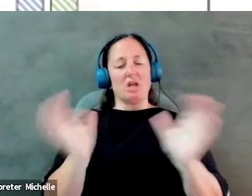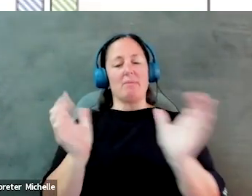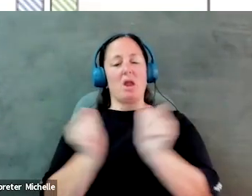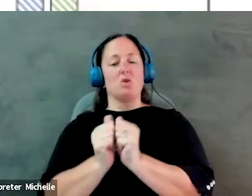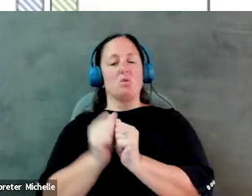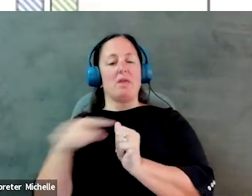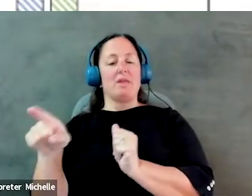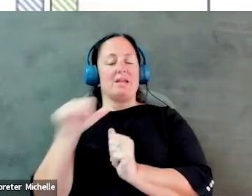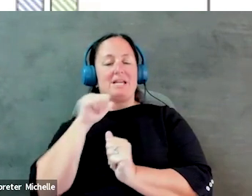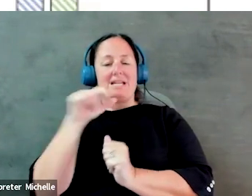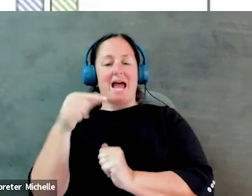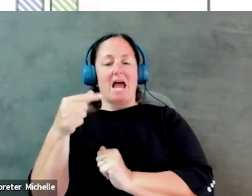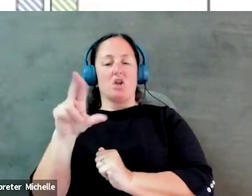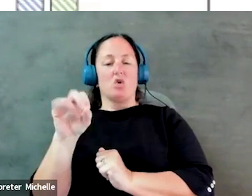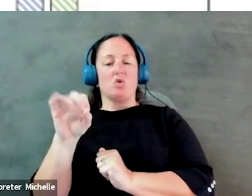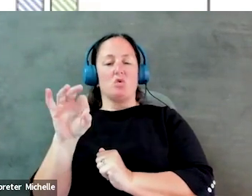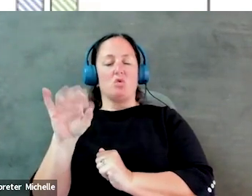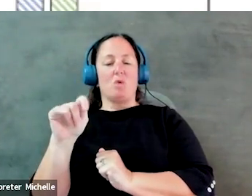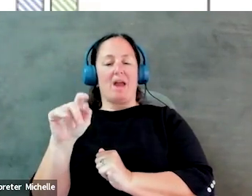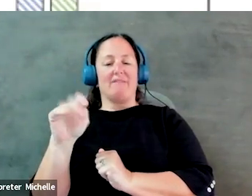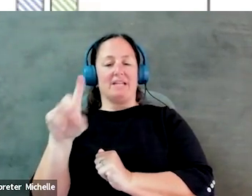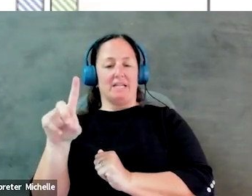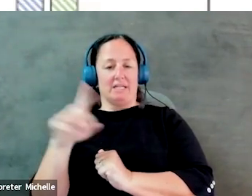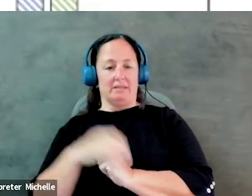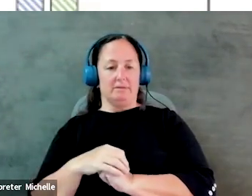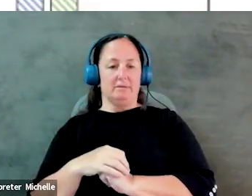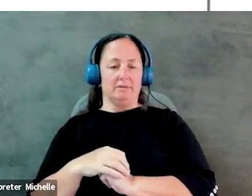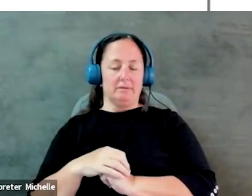as compared to those that were not grafted.